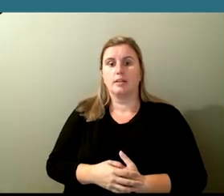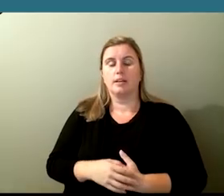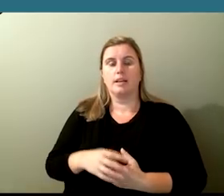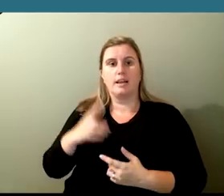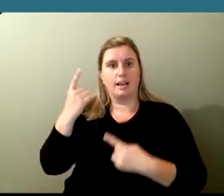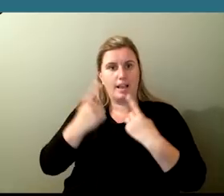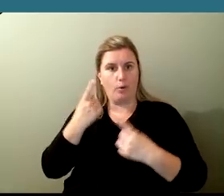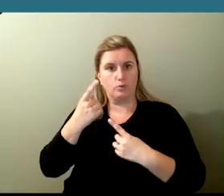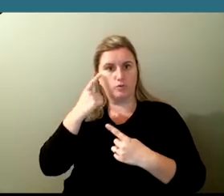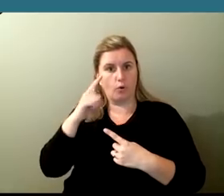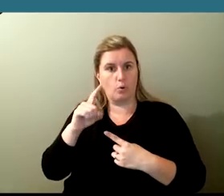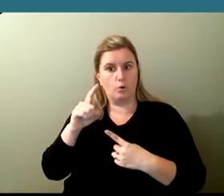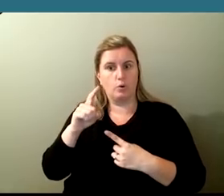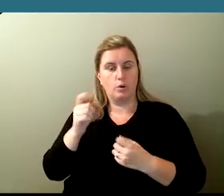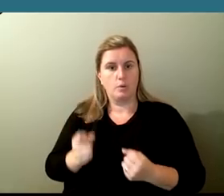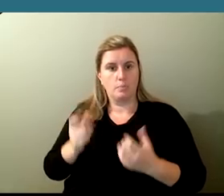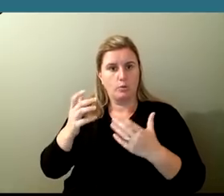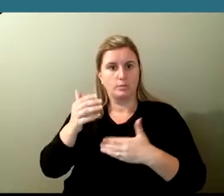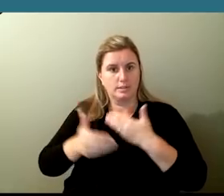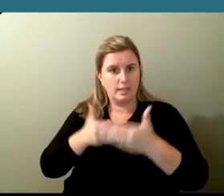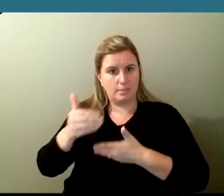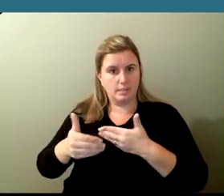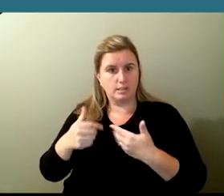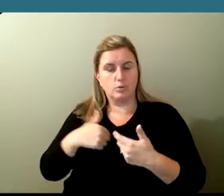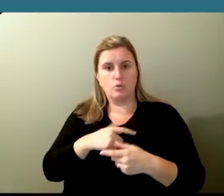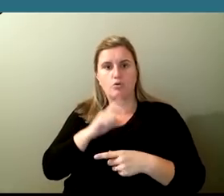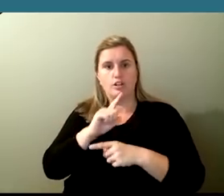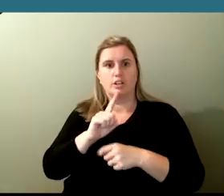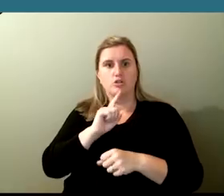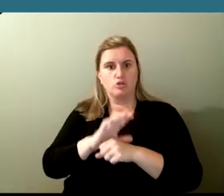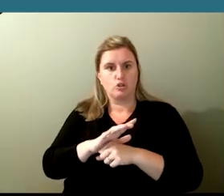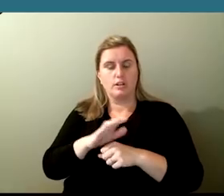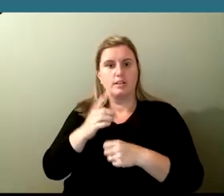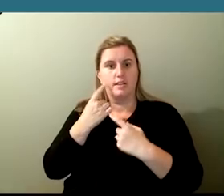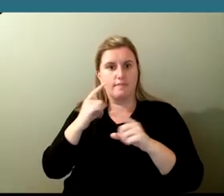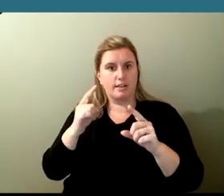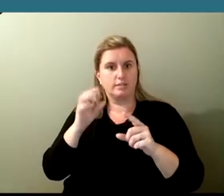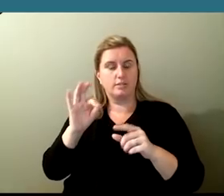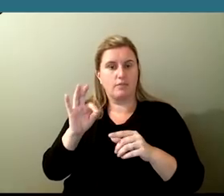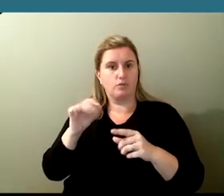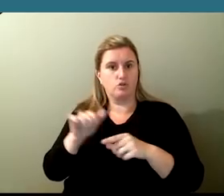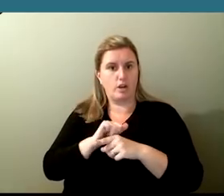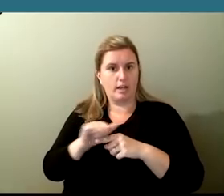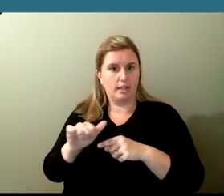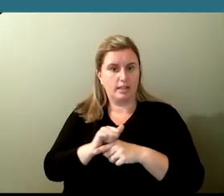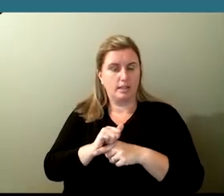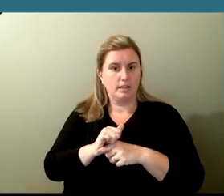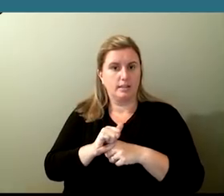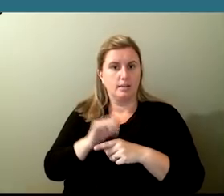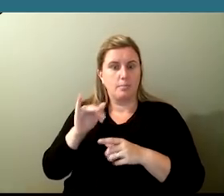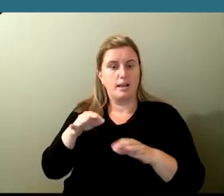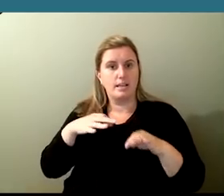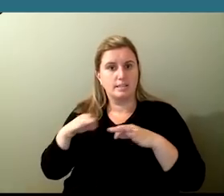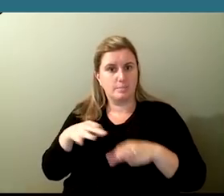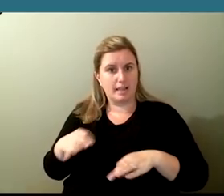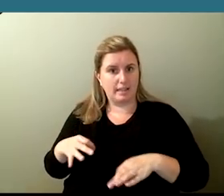for multiple steps, so we are really ensuring the effectiveness of training by